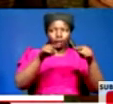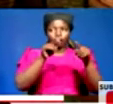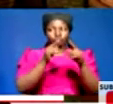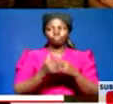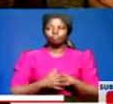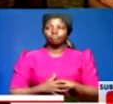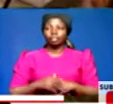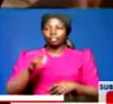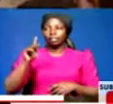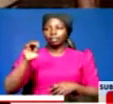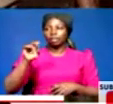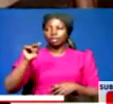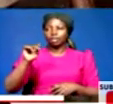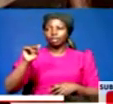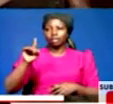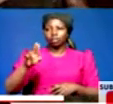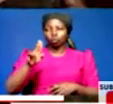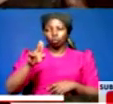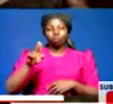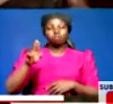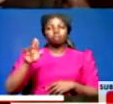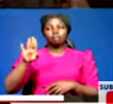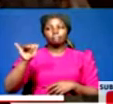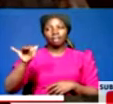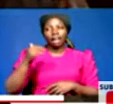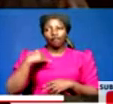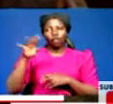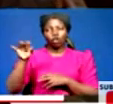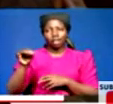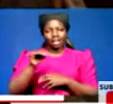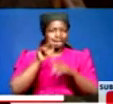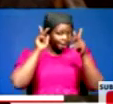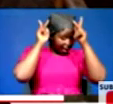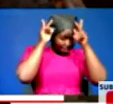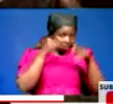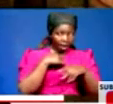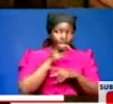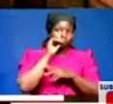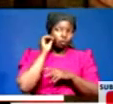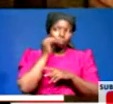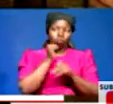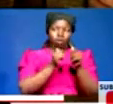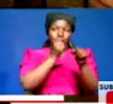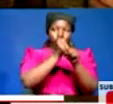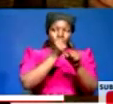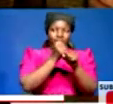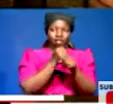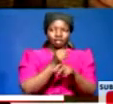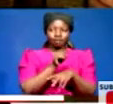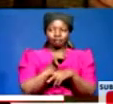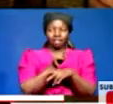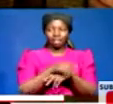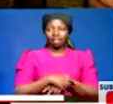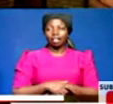40. Kakamega, we have different places and mostly homes that who are doing the pottery. Our catch was, are you able to get